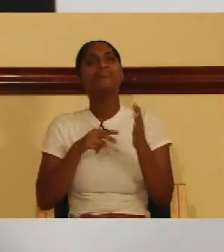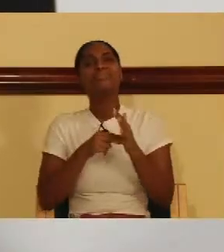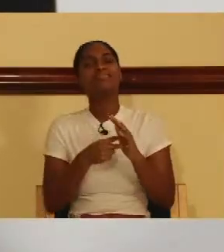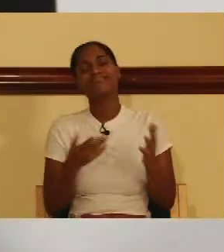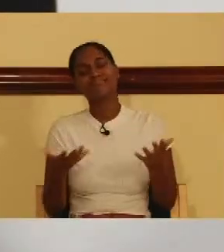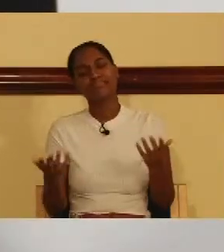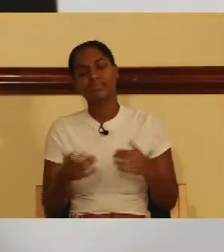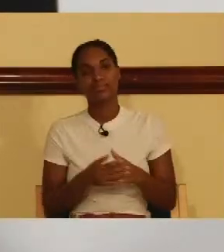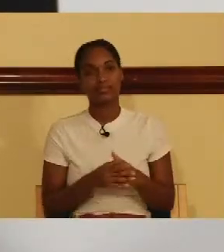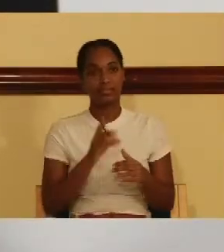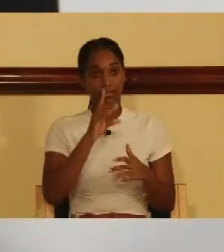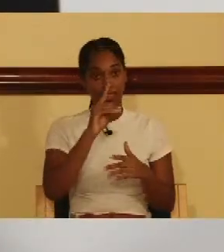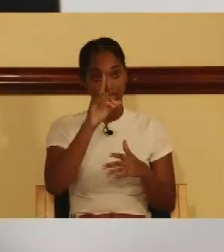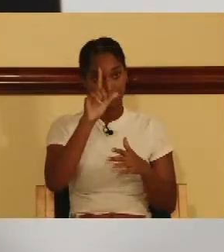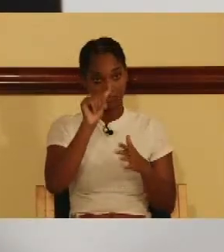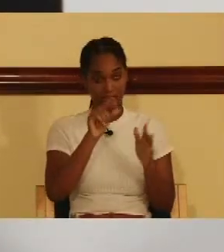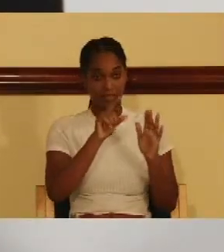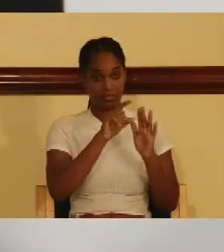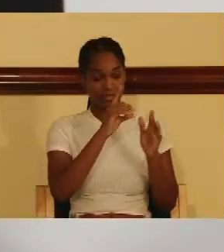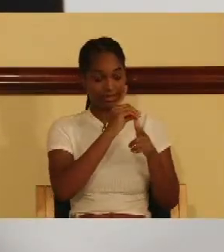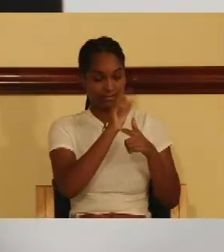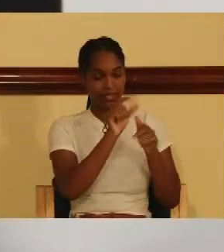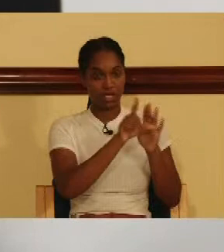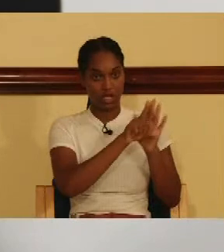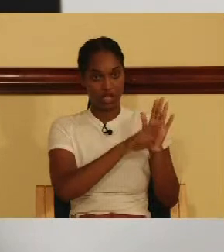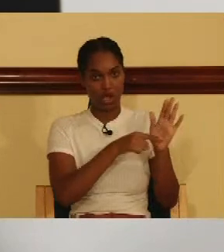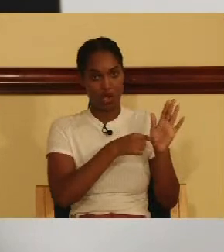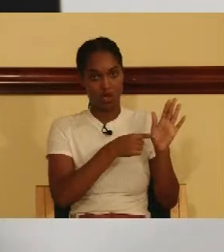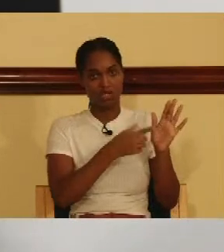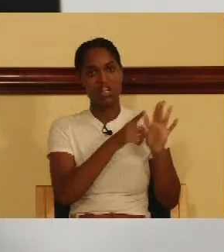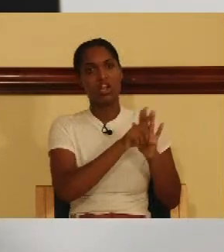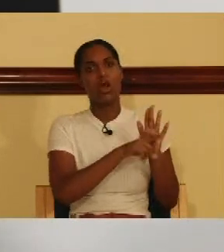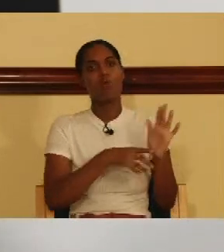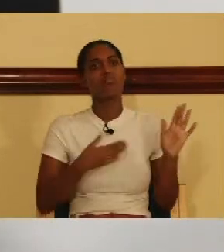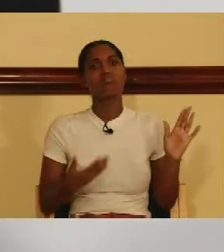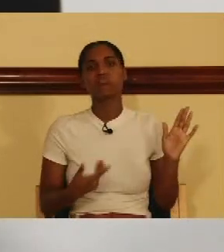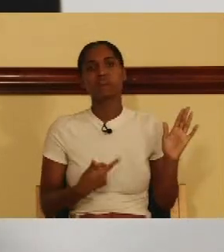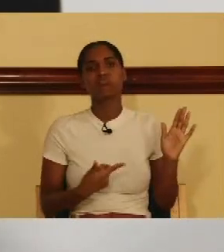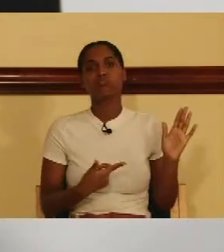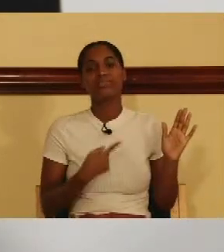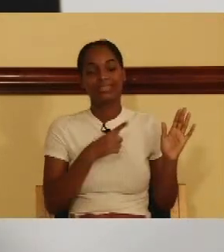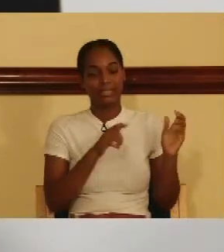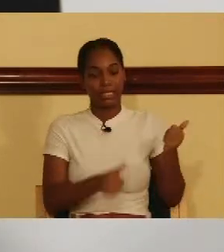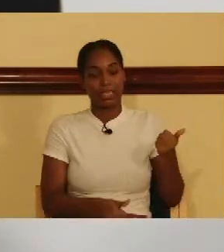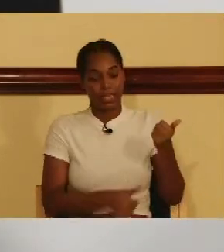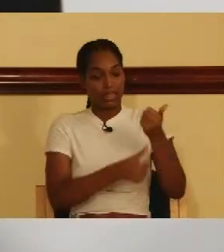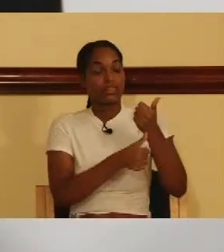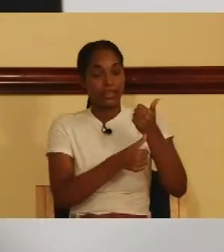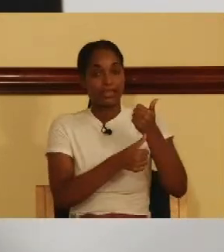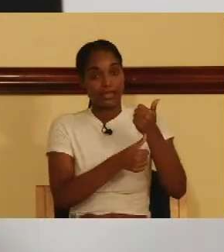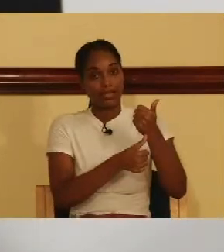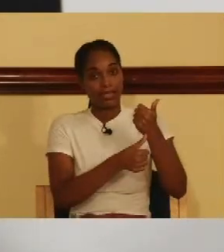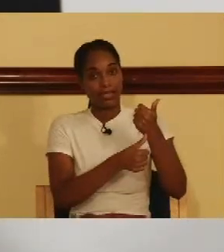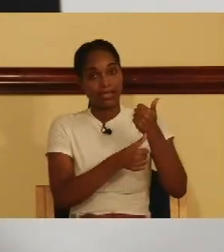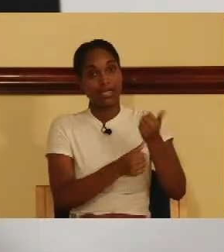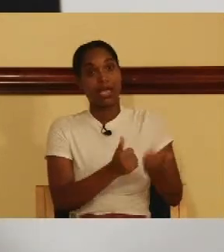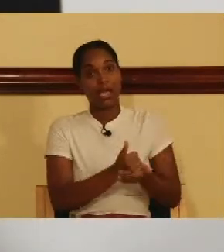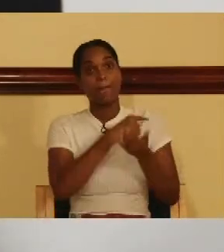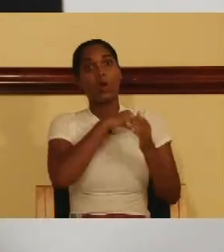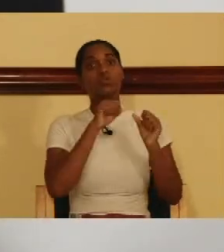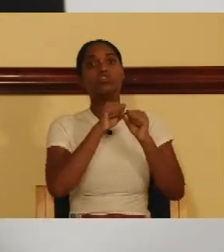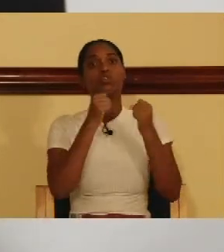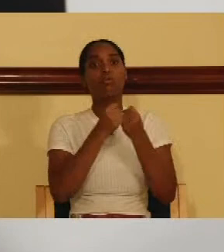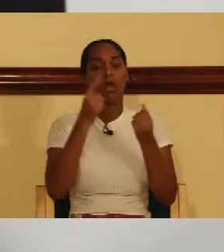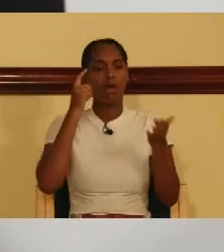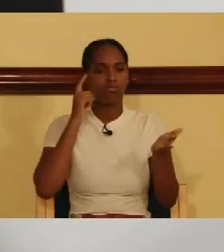the Disabilities Act is the legislation that assists in helping our society to